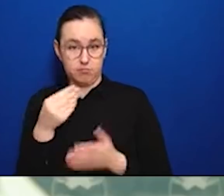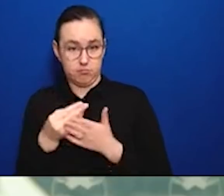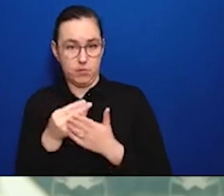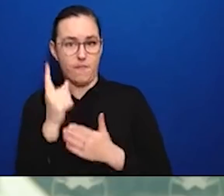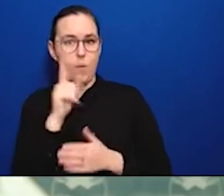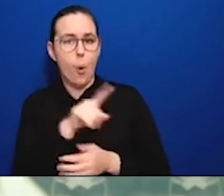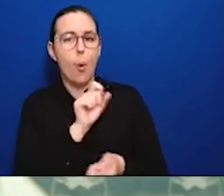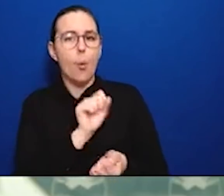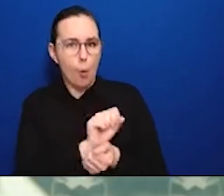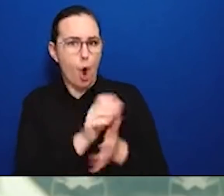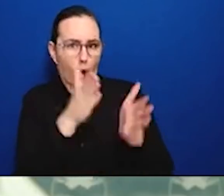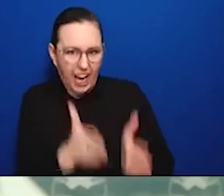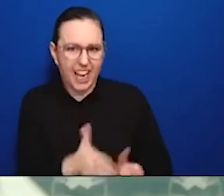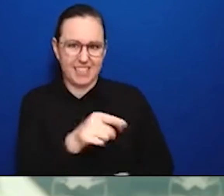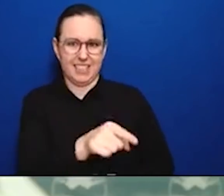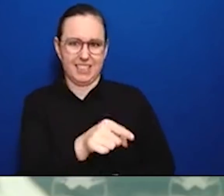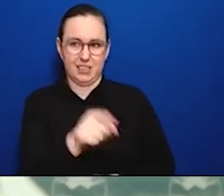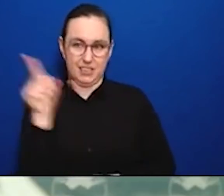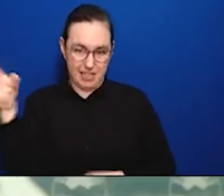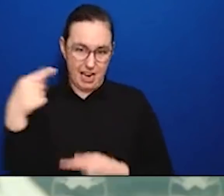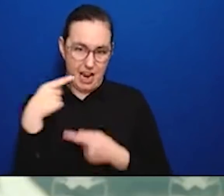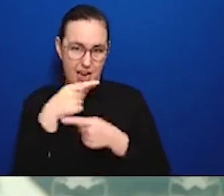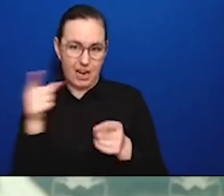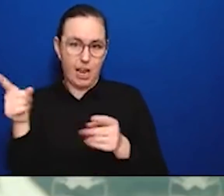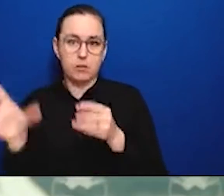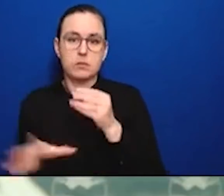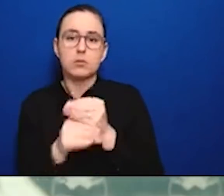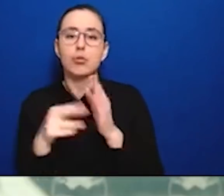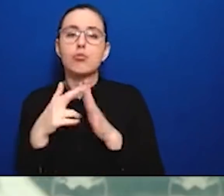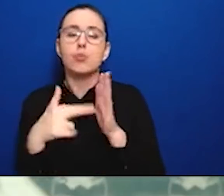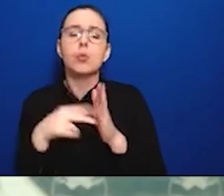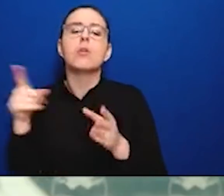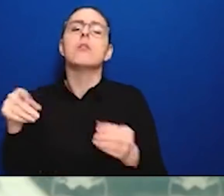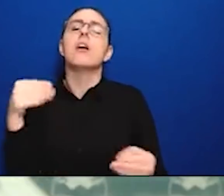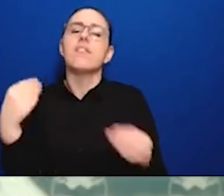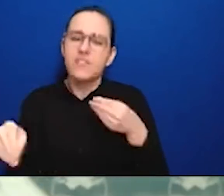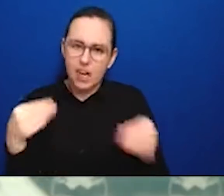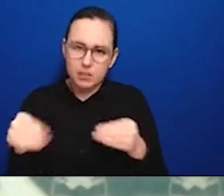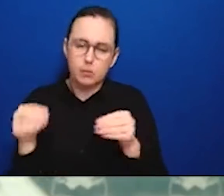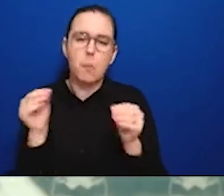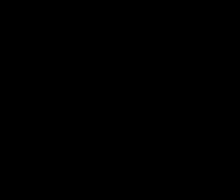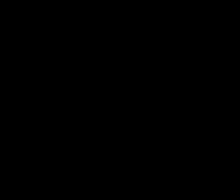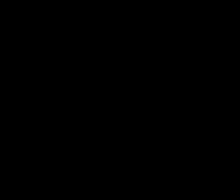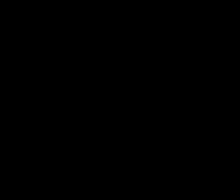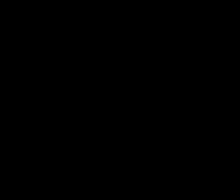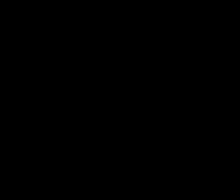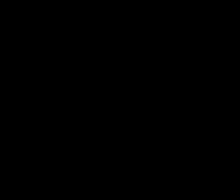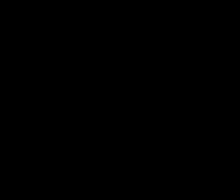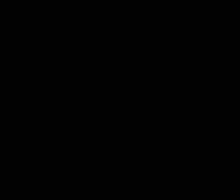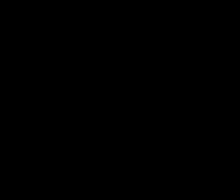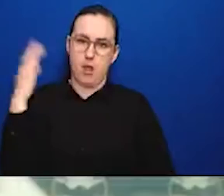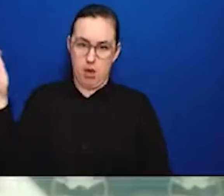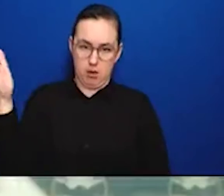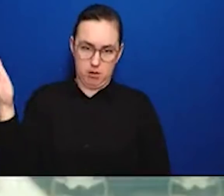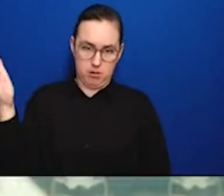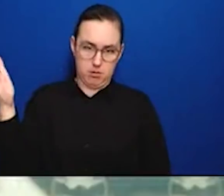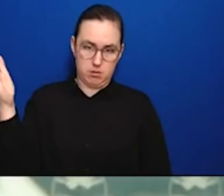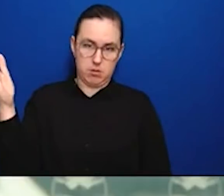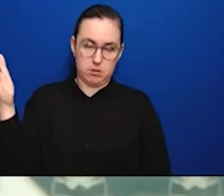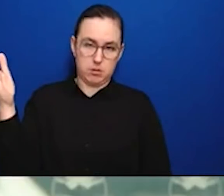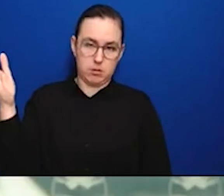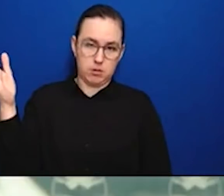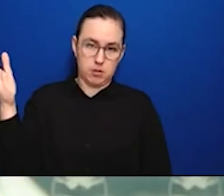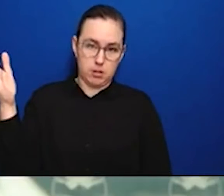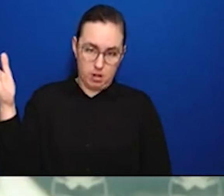announced some more flexibility so that more workers can get access to it. There's also the announcement of the wage subsidy. Actually can